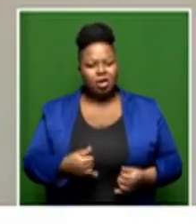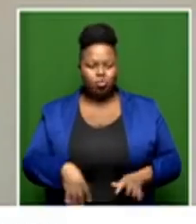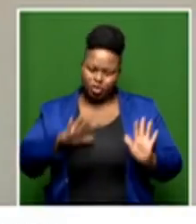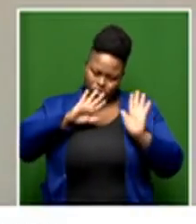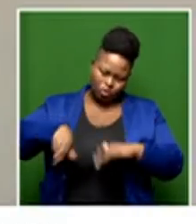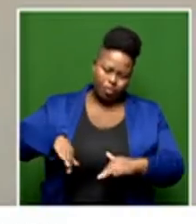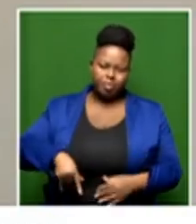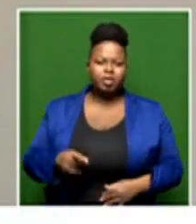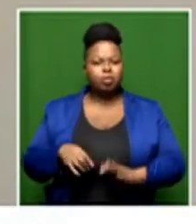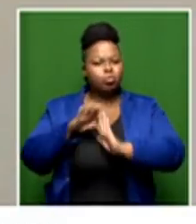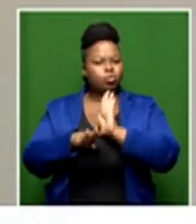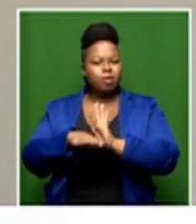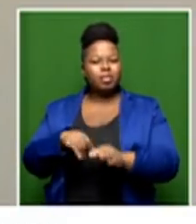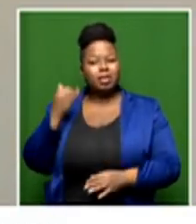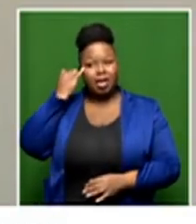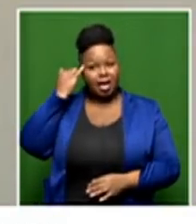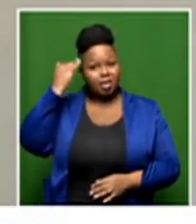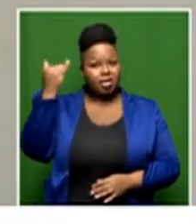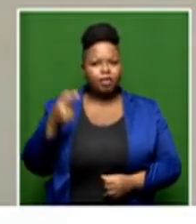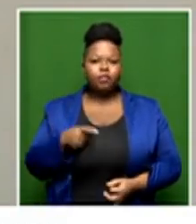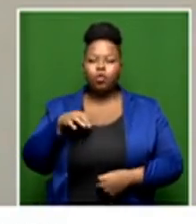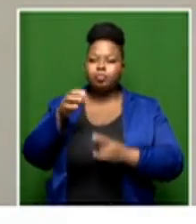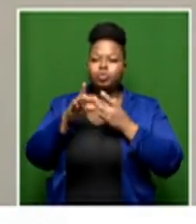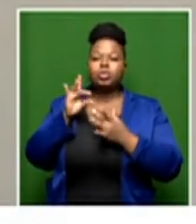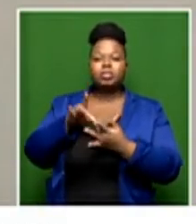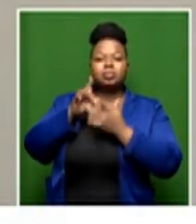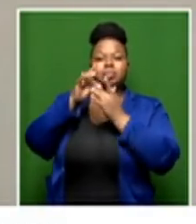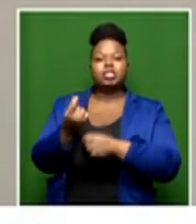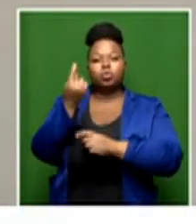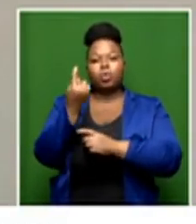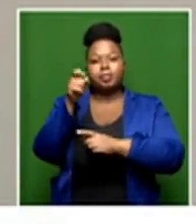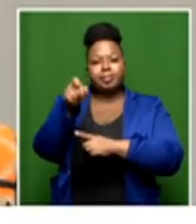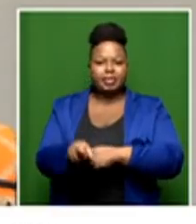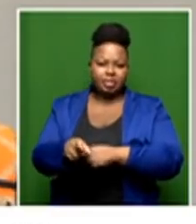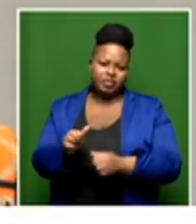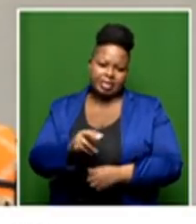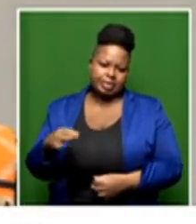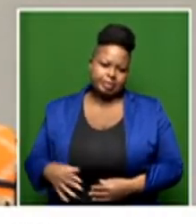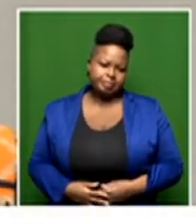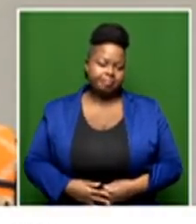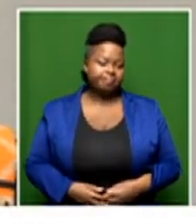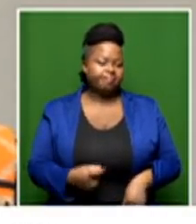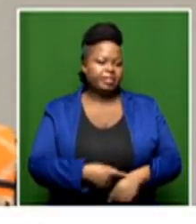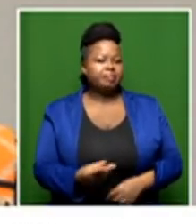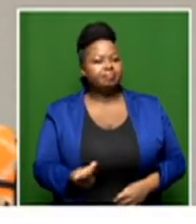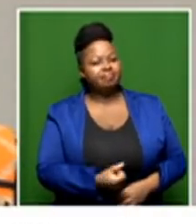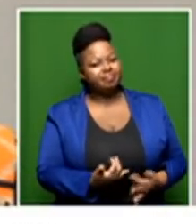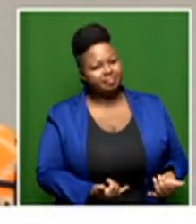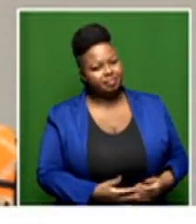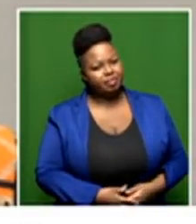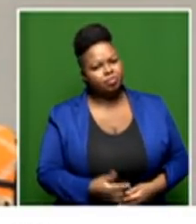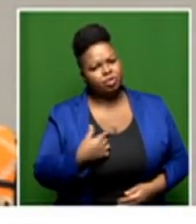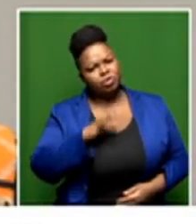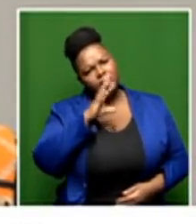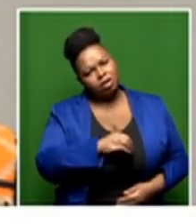ideology and program from a particular candidate of the ANC. We're out of time, Ongama, but I have